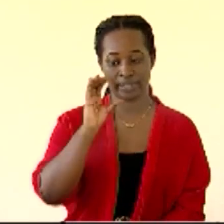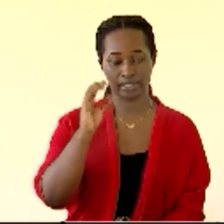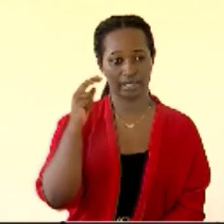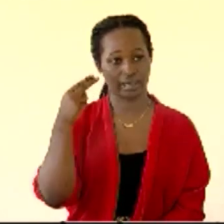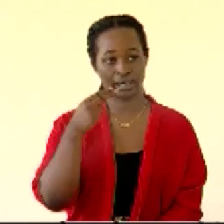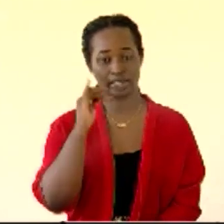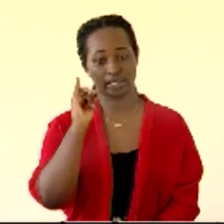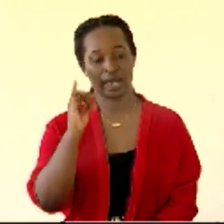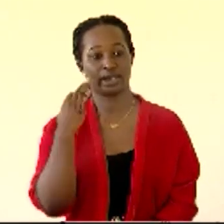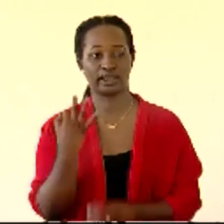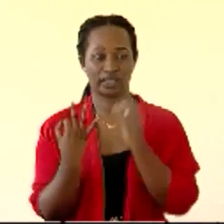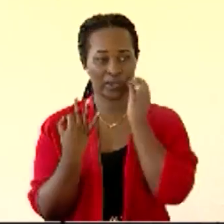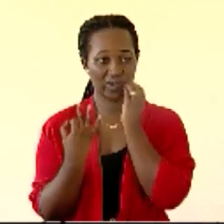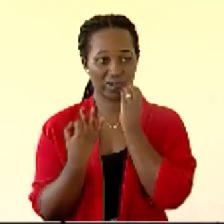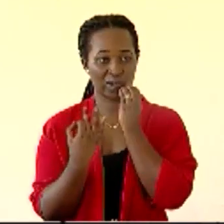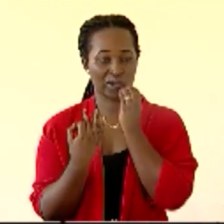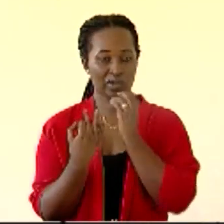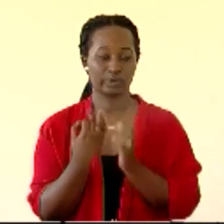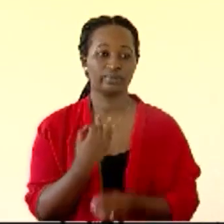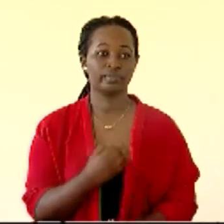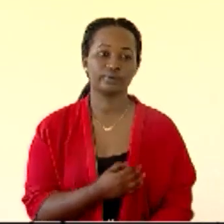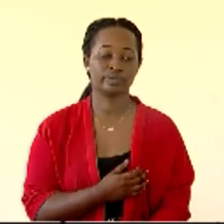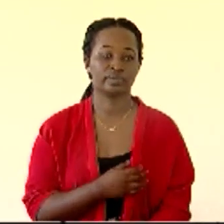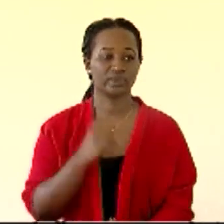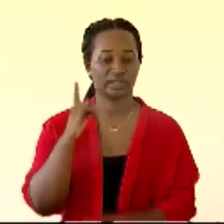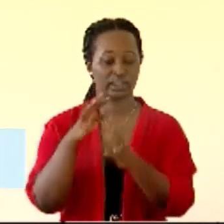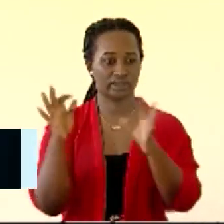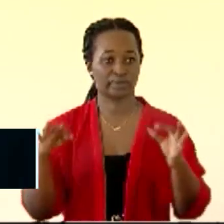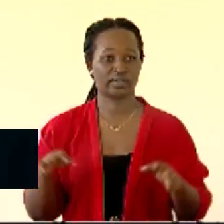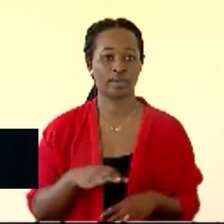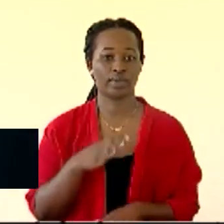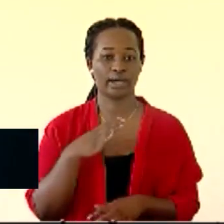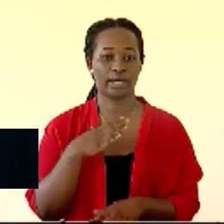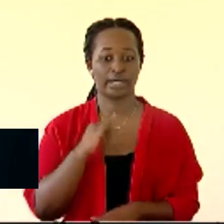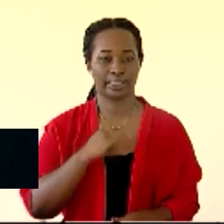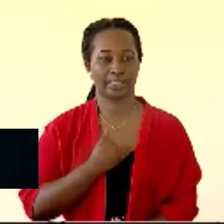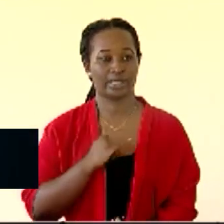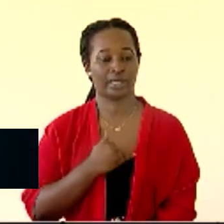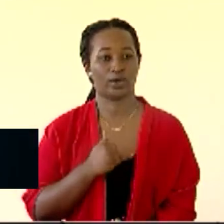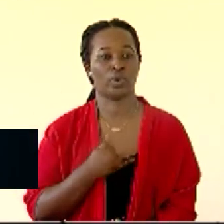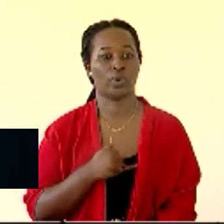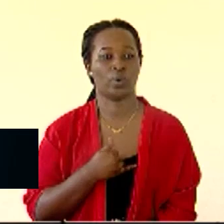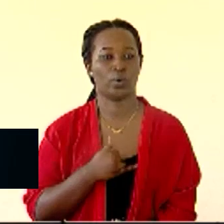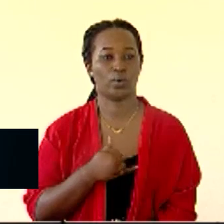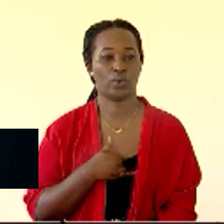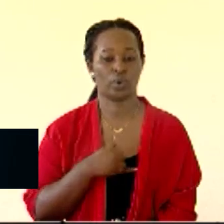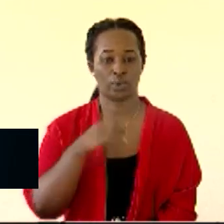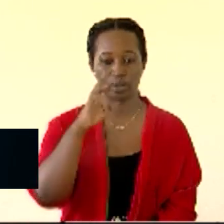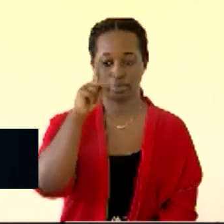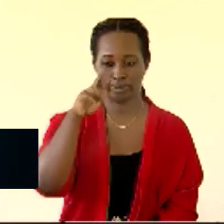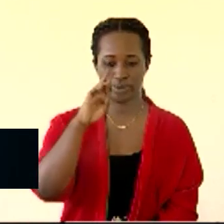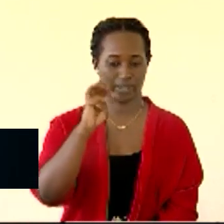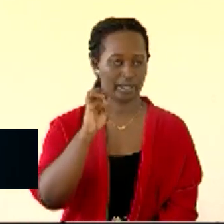CHI3. This is triiodoform, which is a yellow precipitate. This is a yellow precipitate